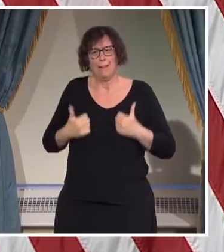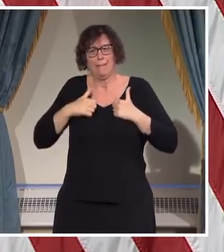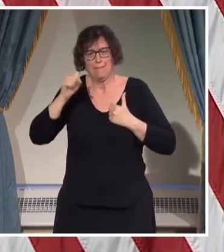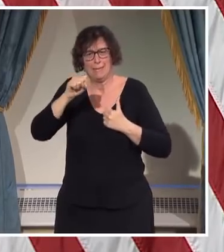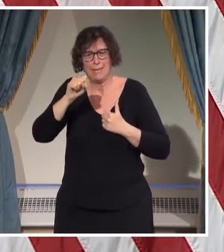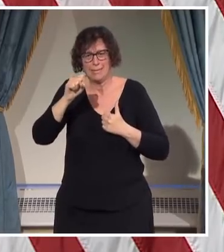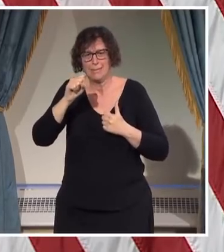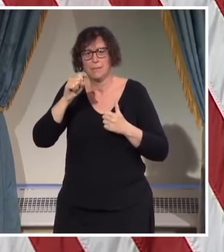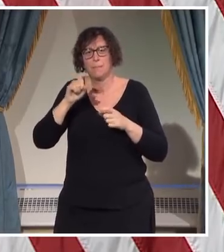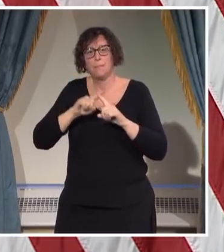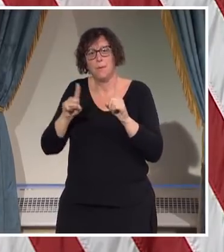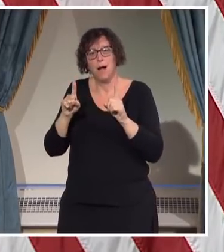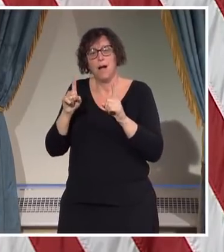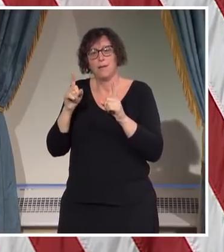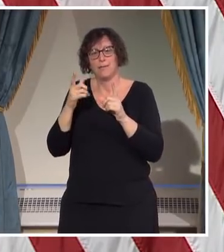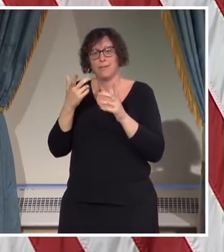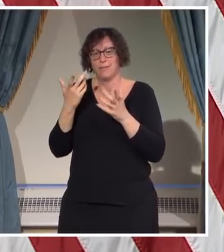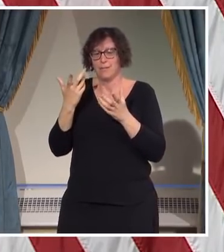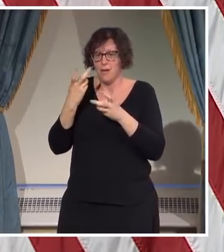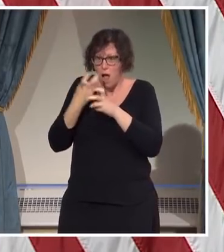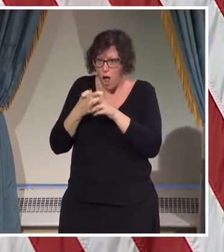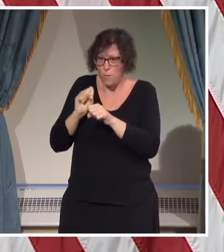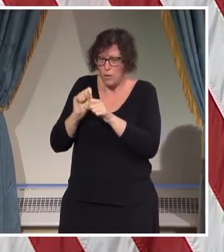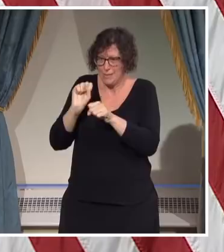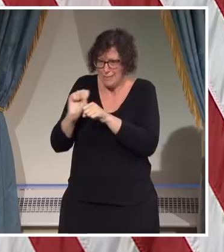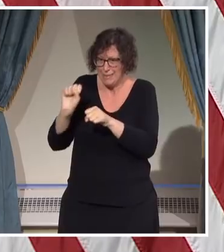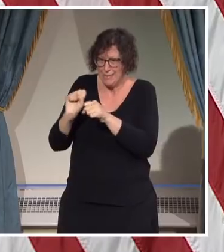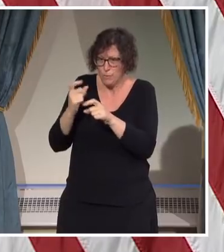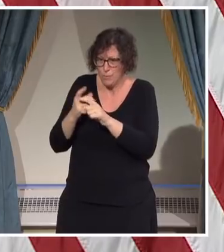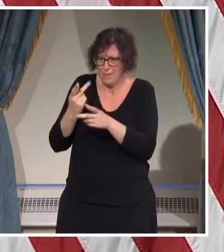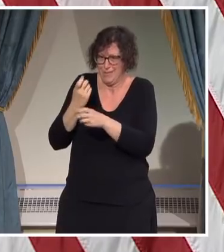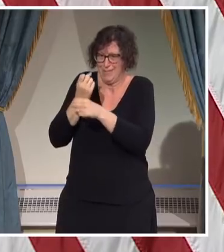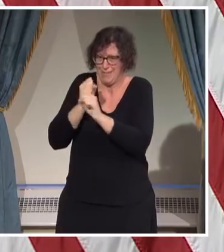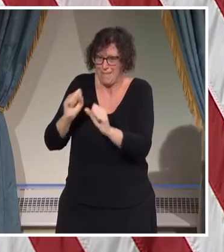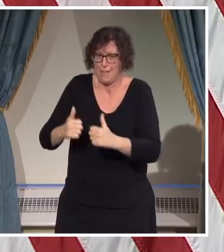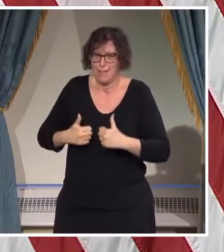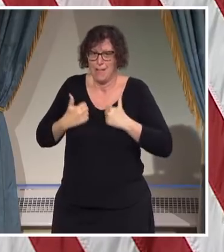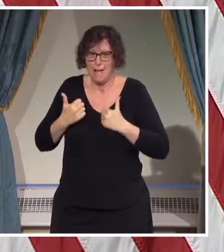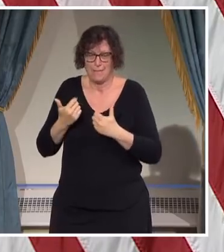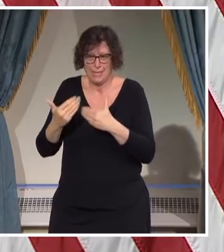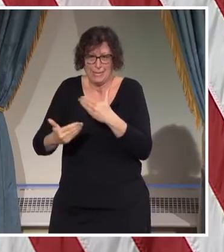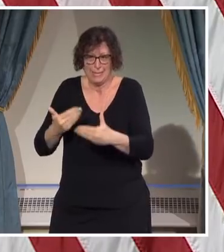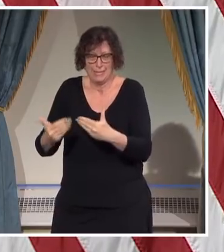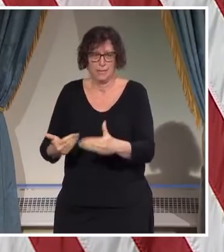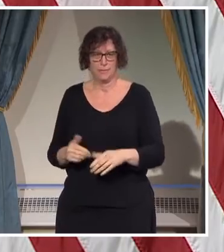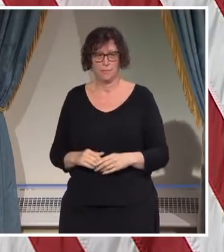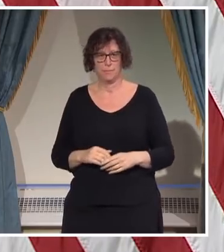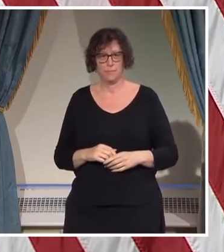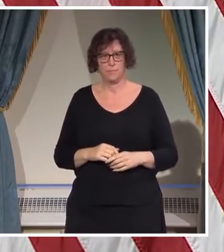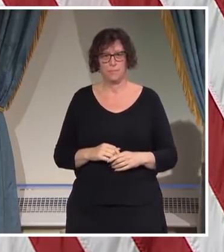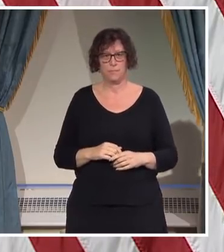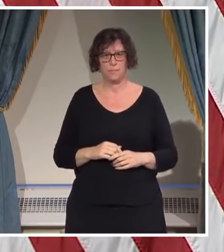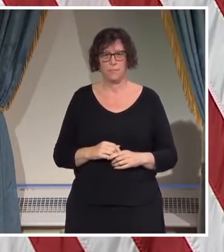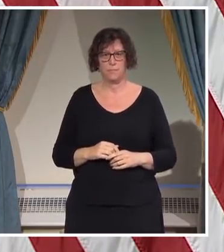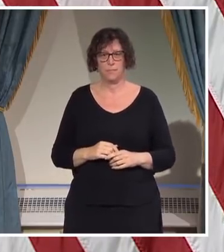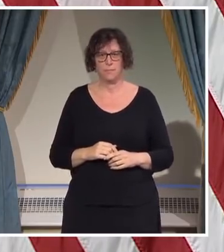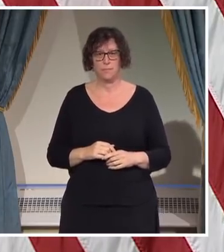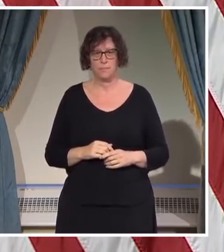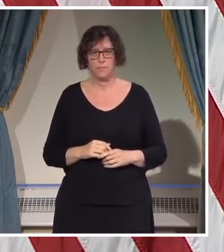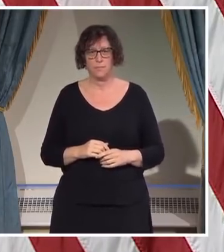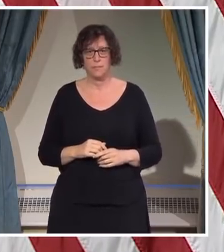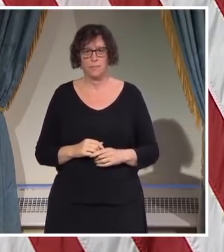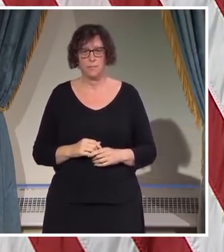available. So anyway, the answer is it is a composite of a lot of different projections, but I think we see